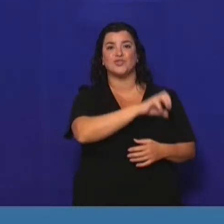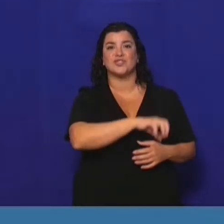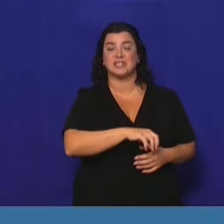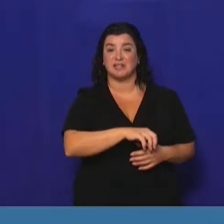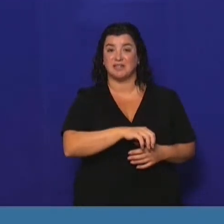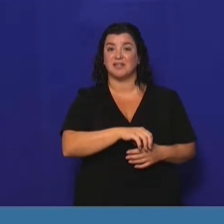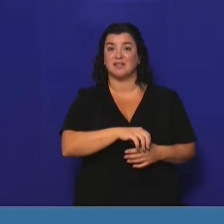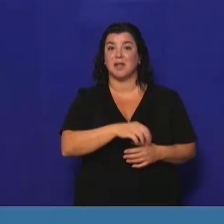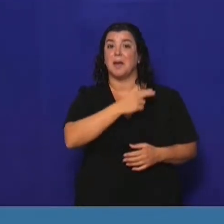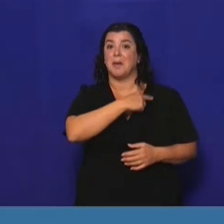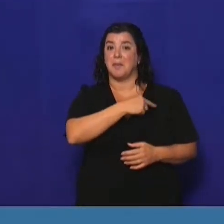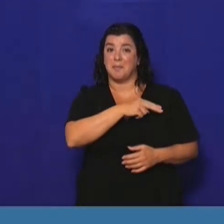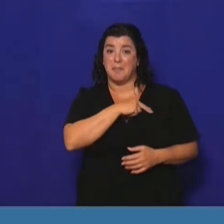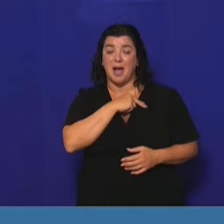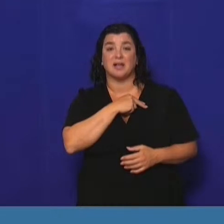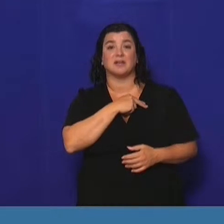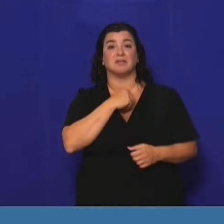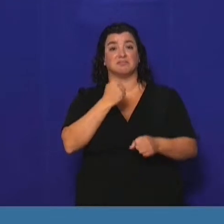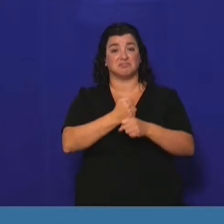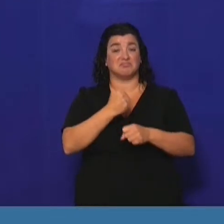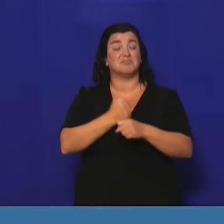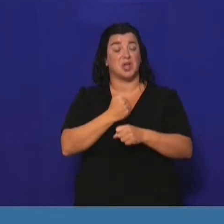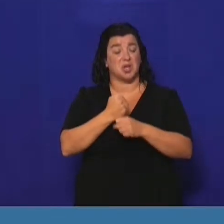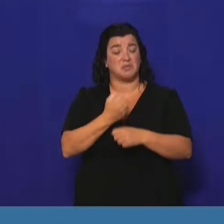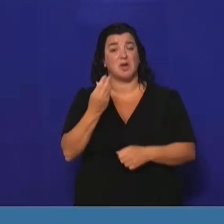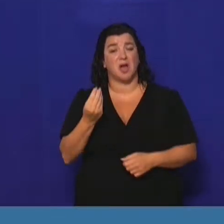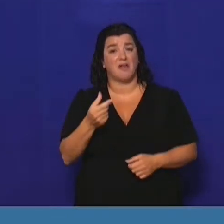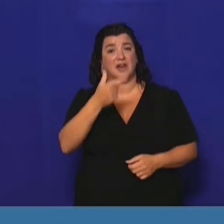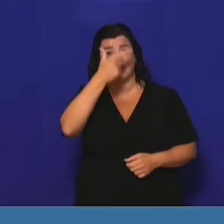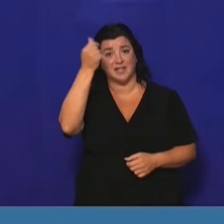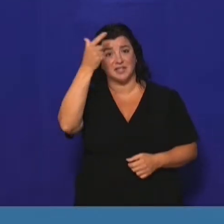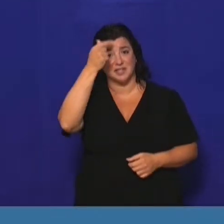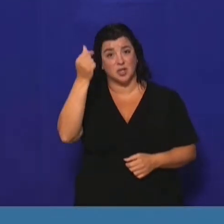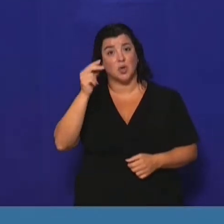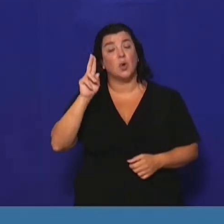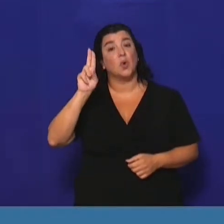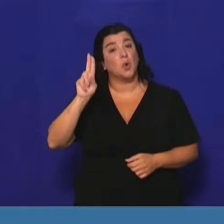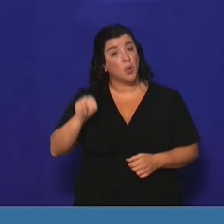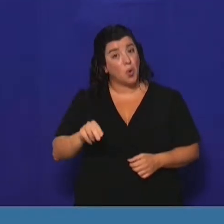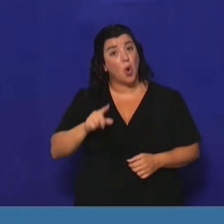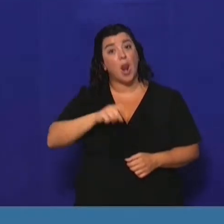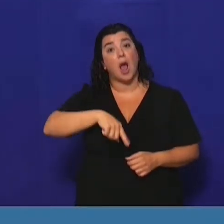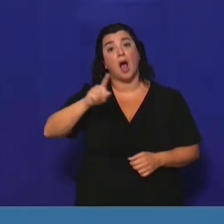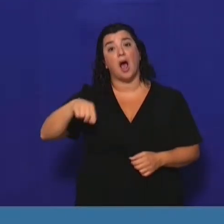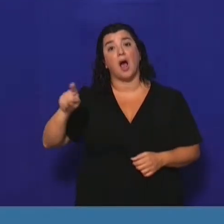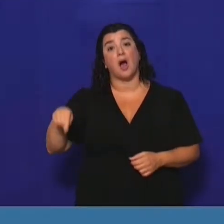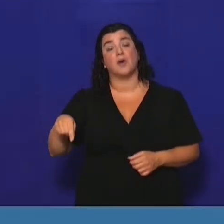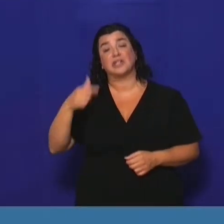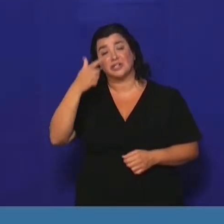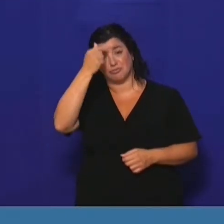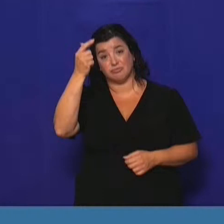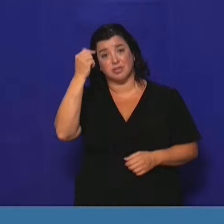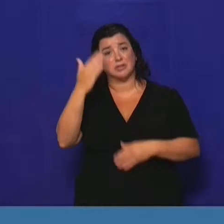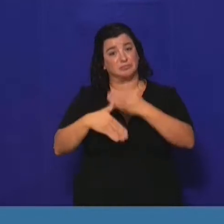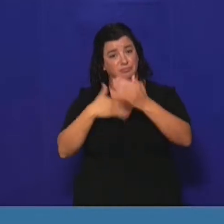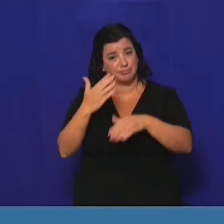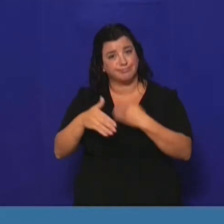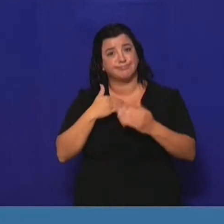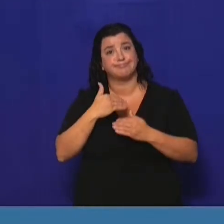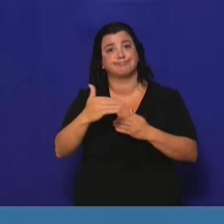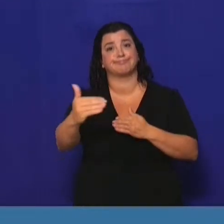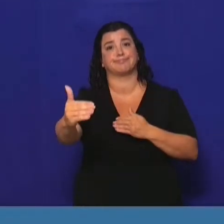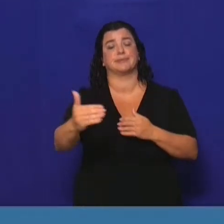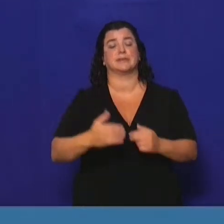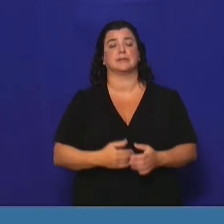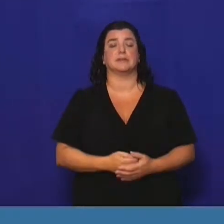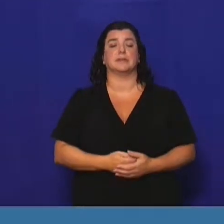kemm f'Malta qegħdin taraw li hemm numru ta' testijiet li qegħdin isiru ta' kuljum u anka f'Għawdex ukoll aħna għandna l-ħabba Għawdex fejn ukoll